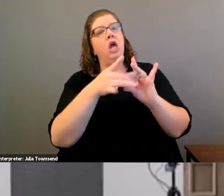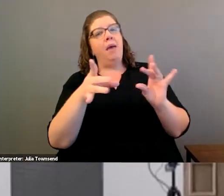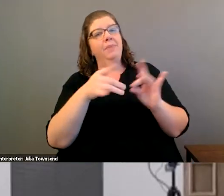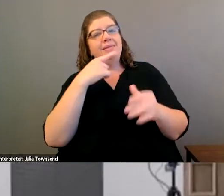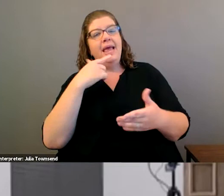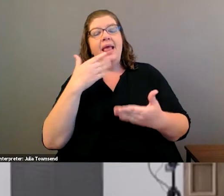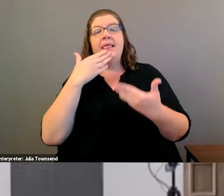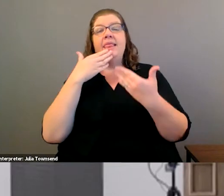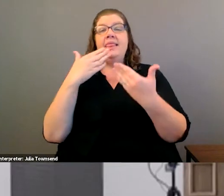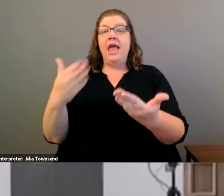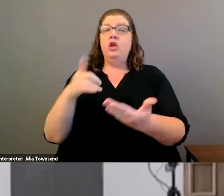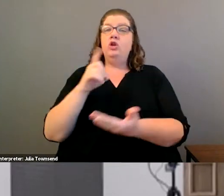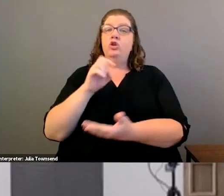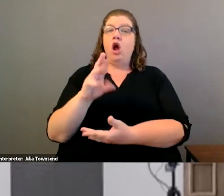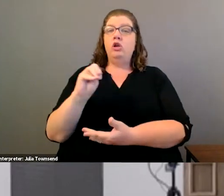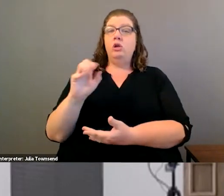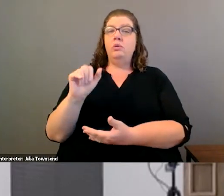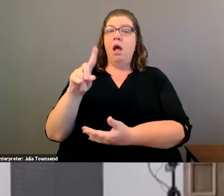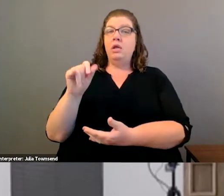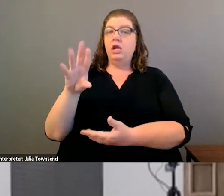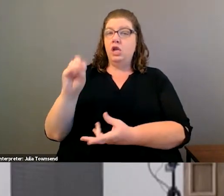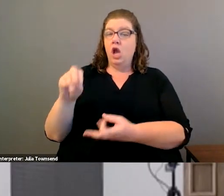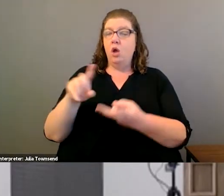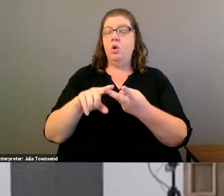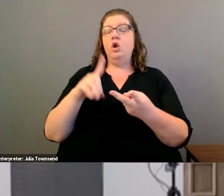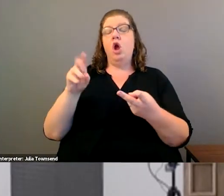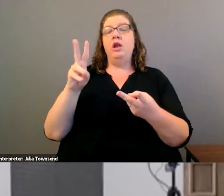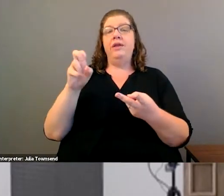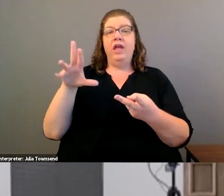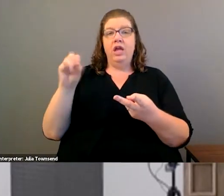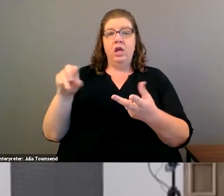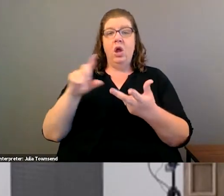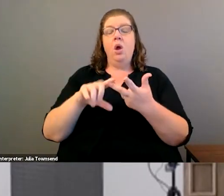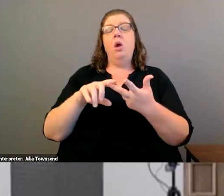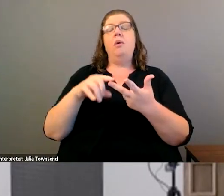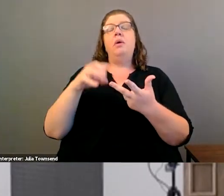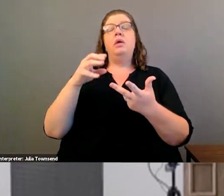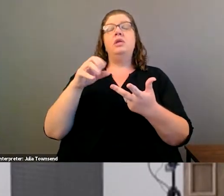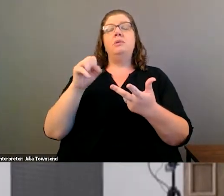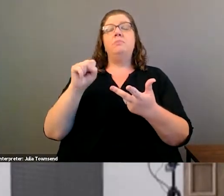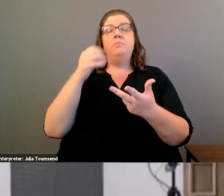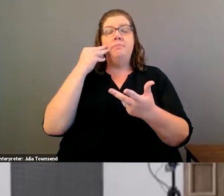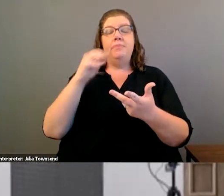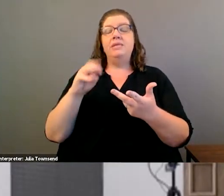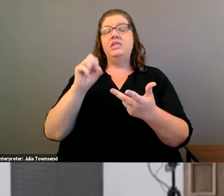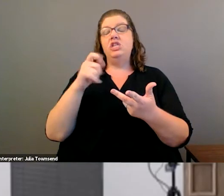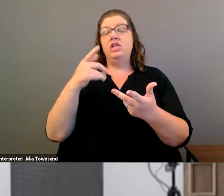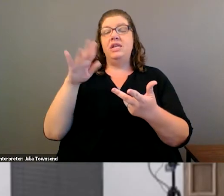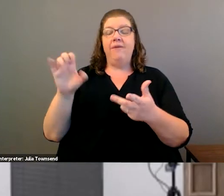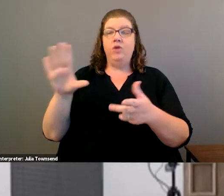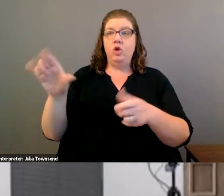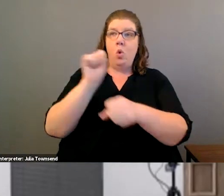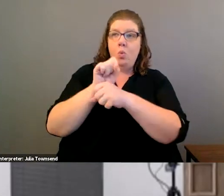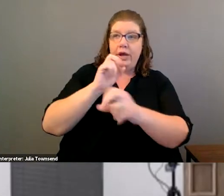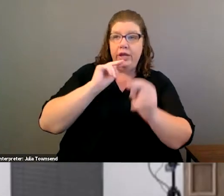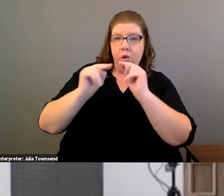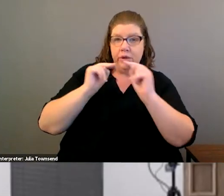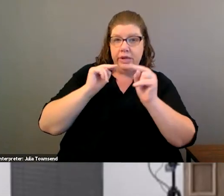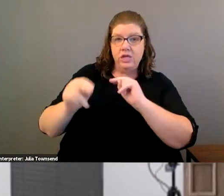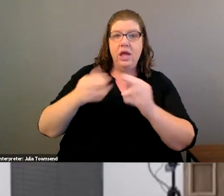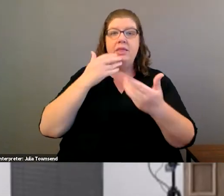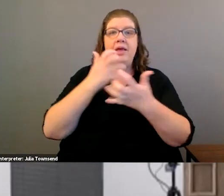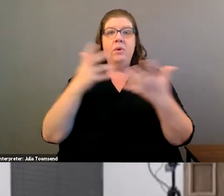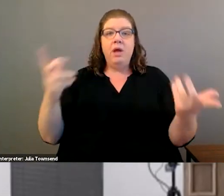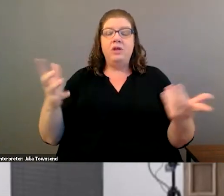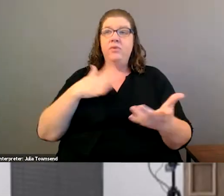you to Dr. Maldonado, Dr. Vecchio, Ms. Jeté for all your work in negotiations, and also thank you very much for answering